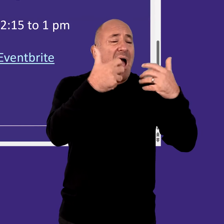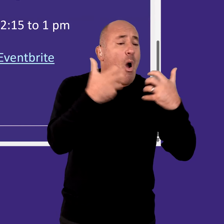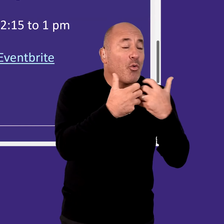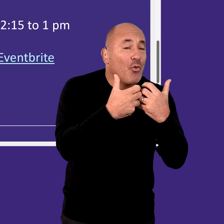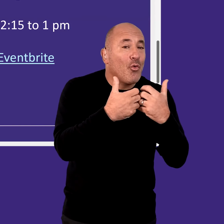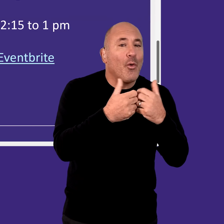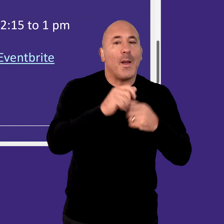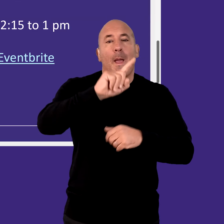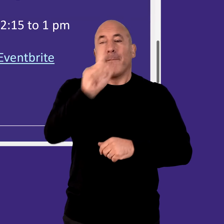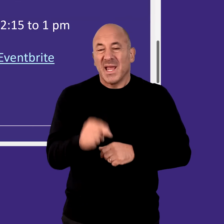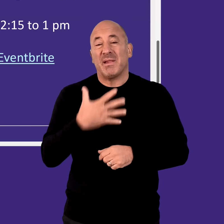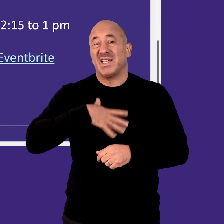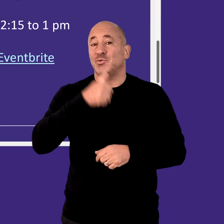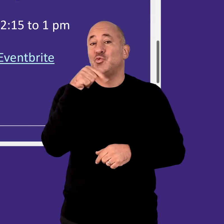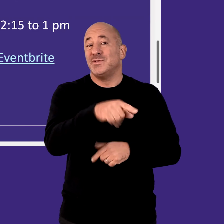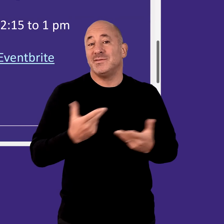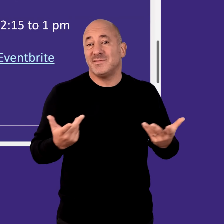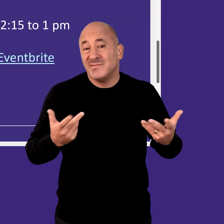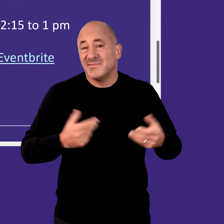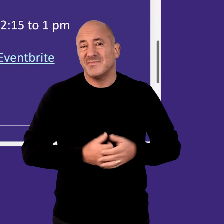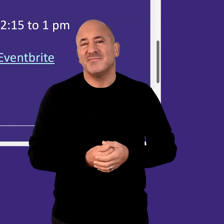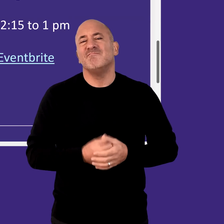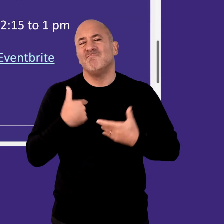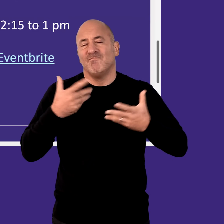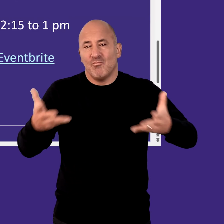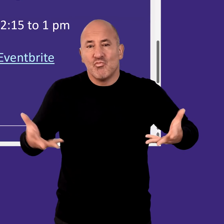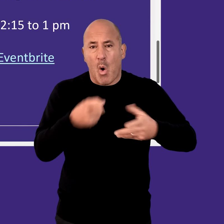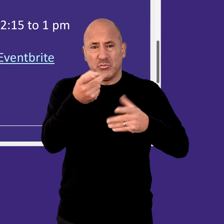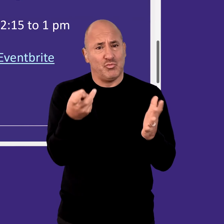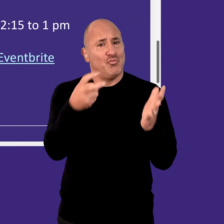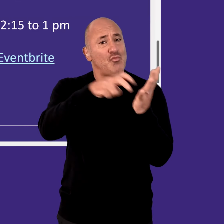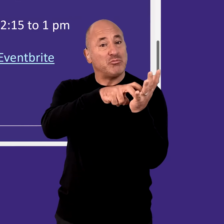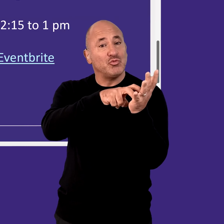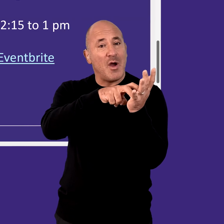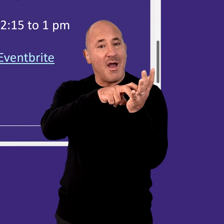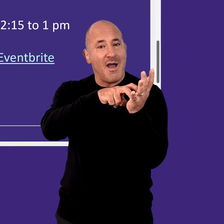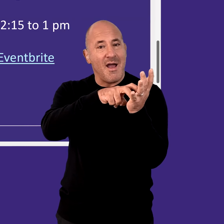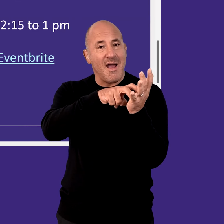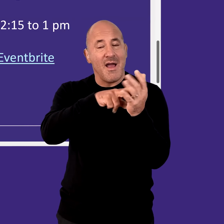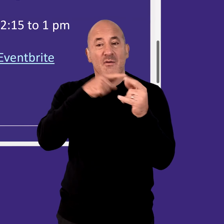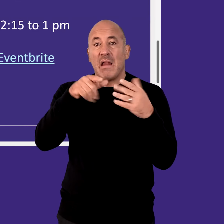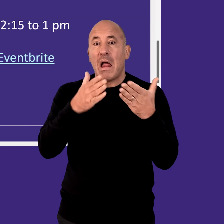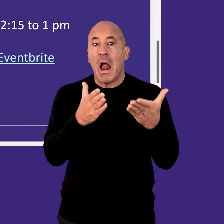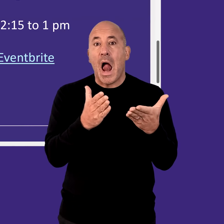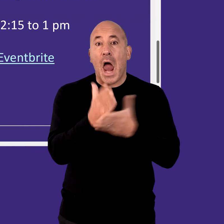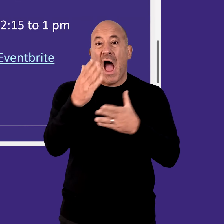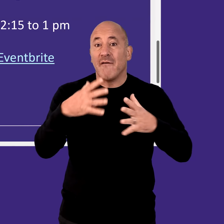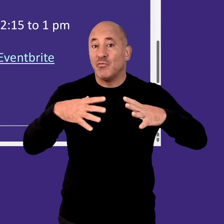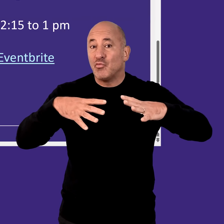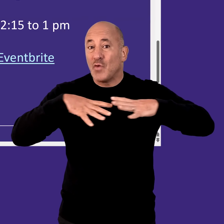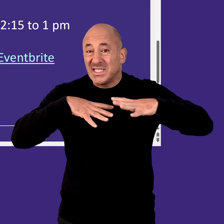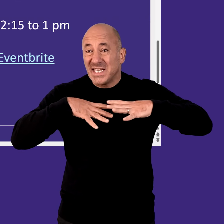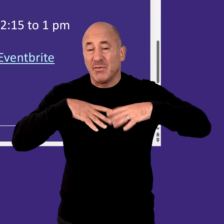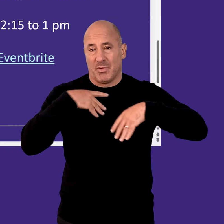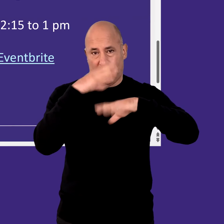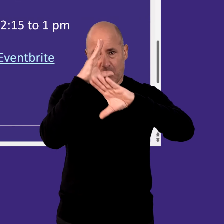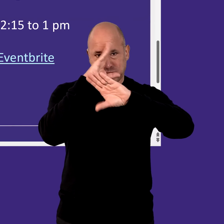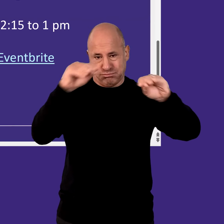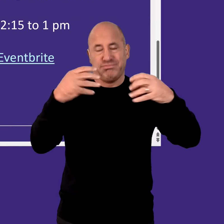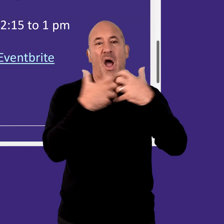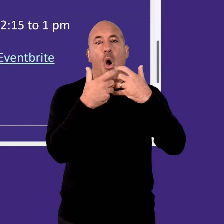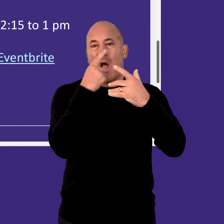But of course, sometimes these things are only as good as the people who use them. So we just would encourage you all to register for that. And as soon as it's